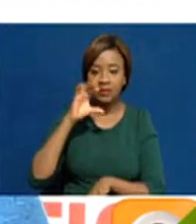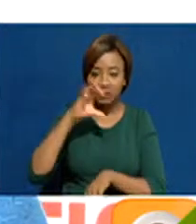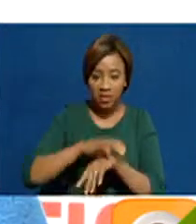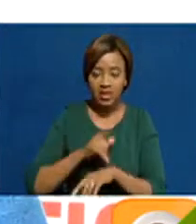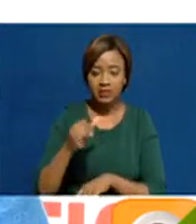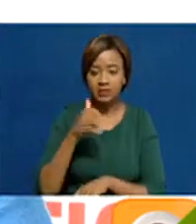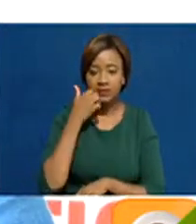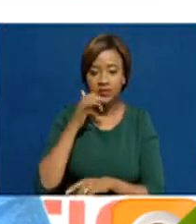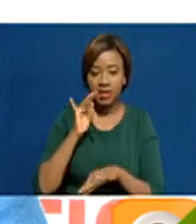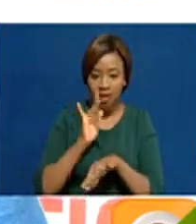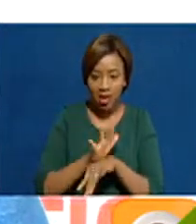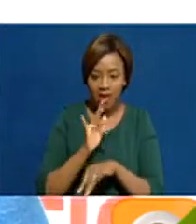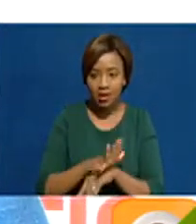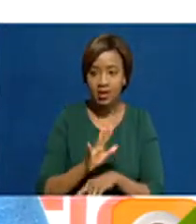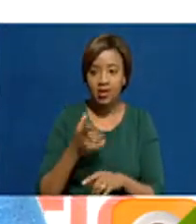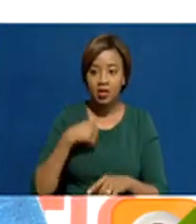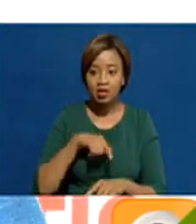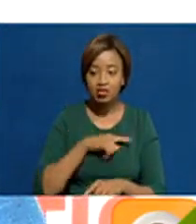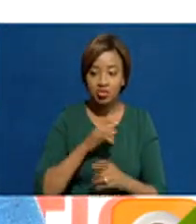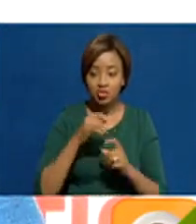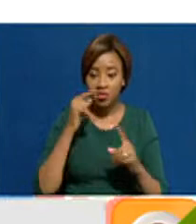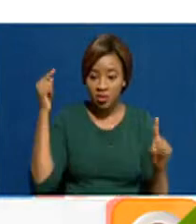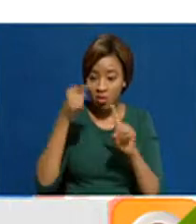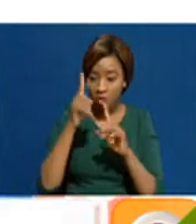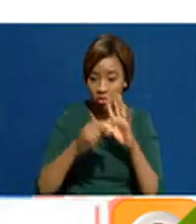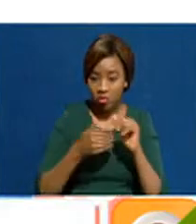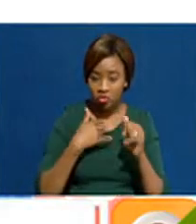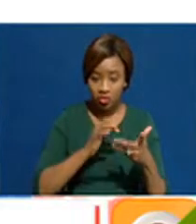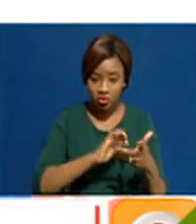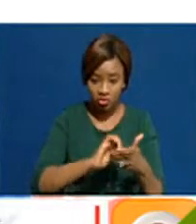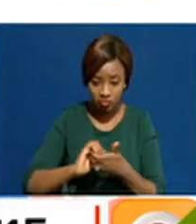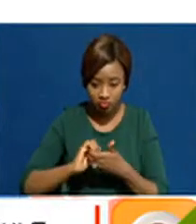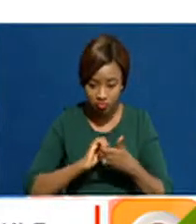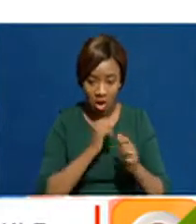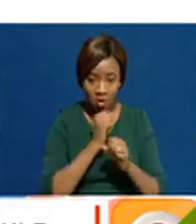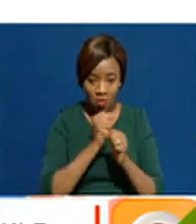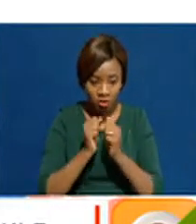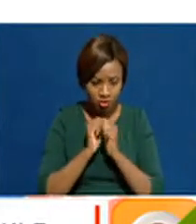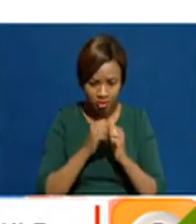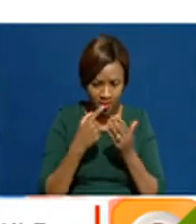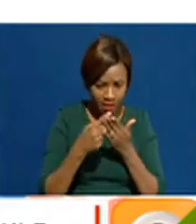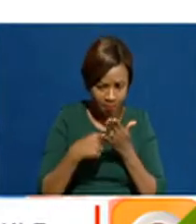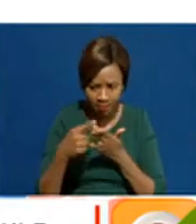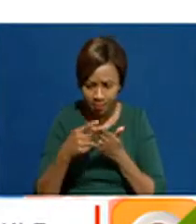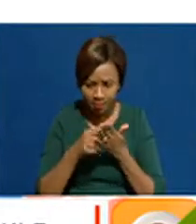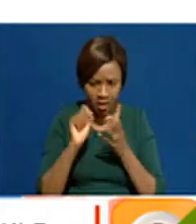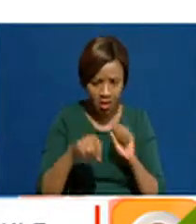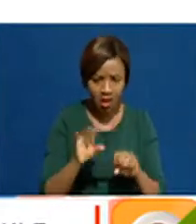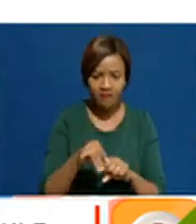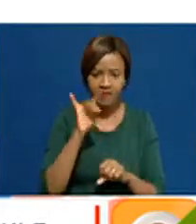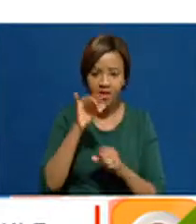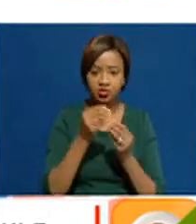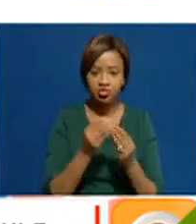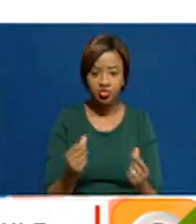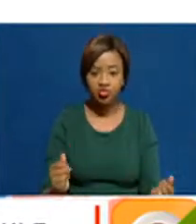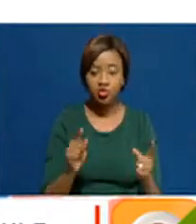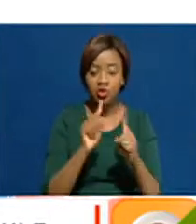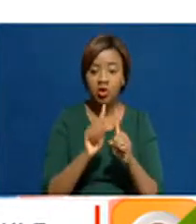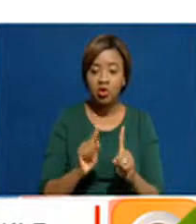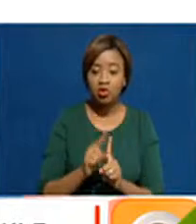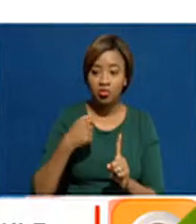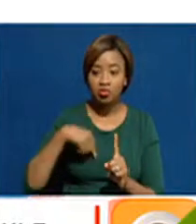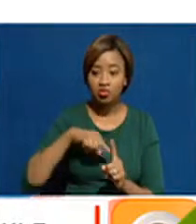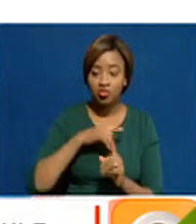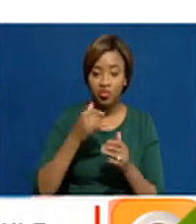All this we are trying to come up and put our hands together in order to come up with solutions for sickle cell. Today we are also giving our